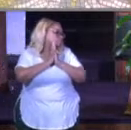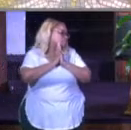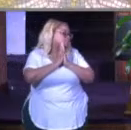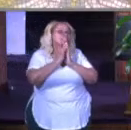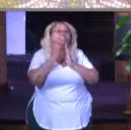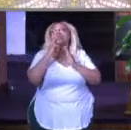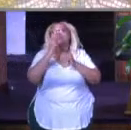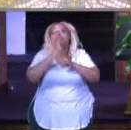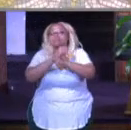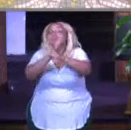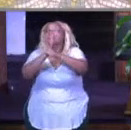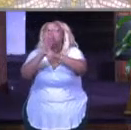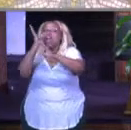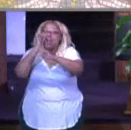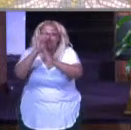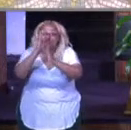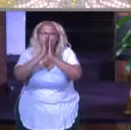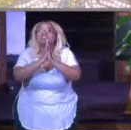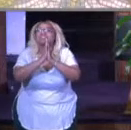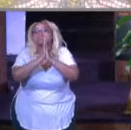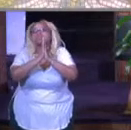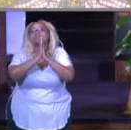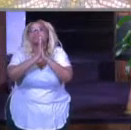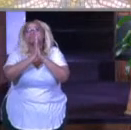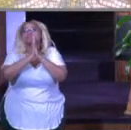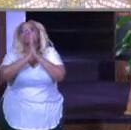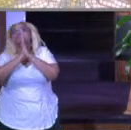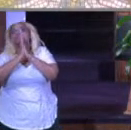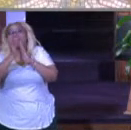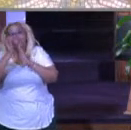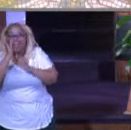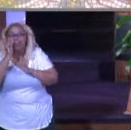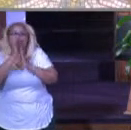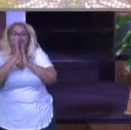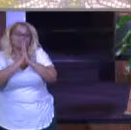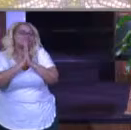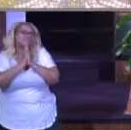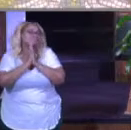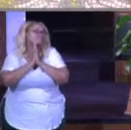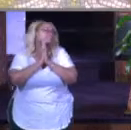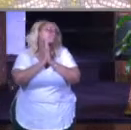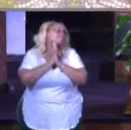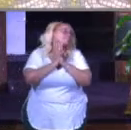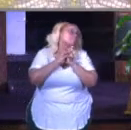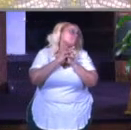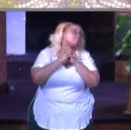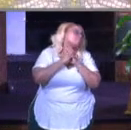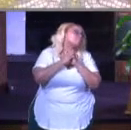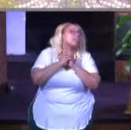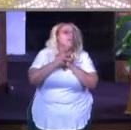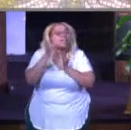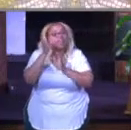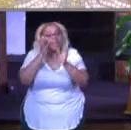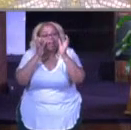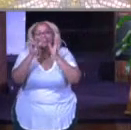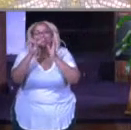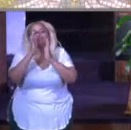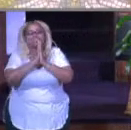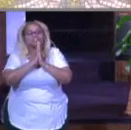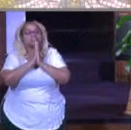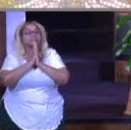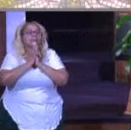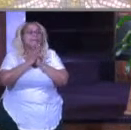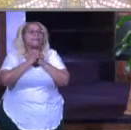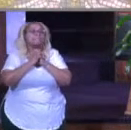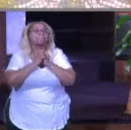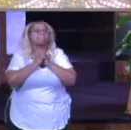Even for somebody watching online, he heard your prayer. He heard your prayer. He heard your prayer.